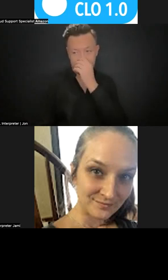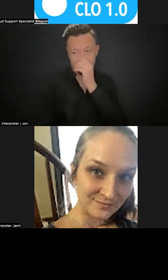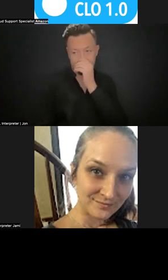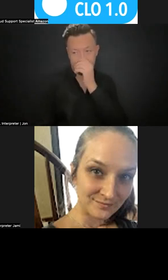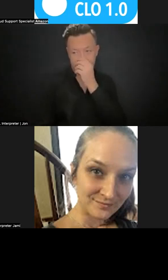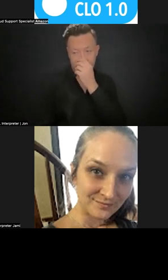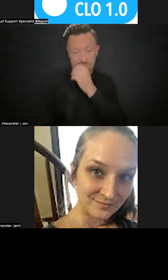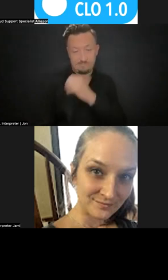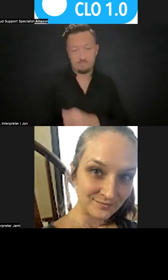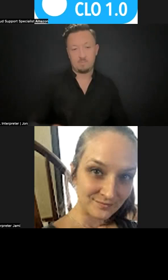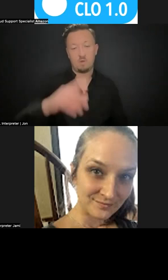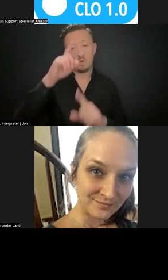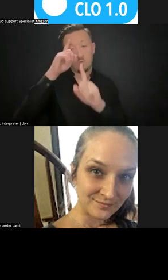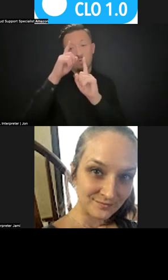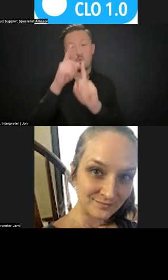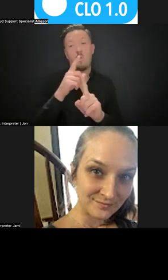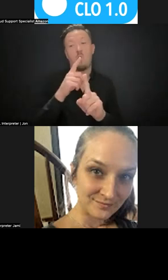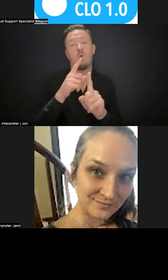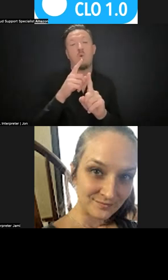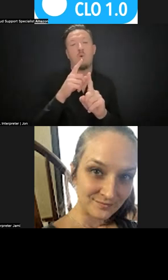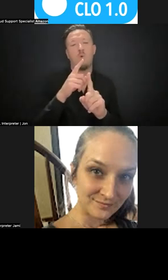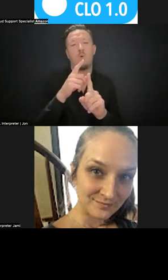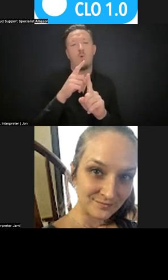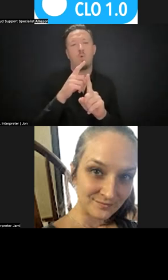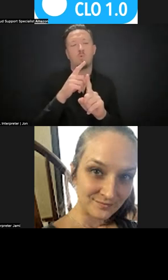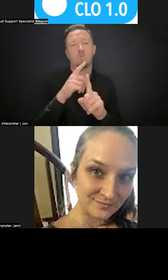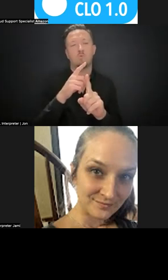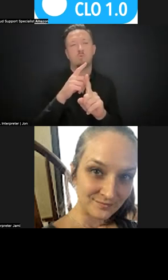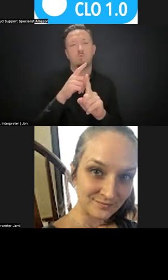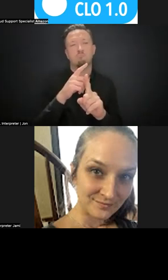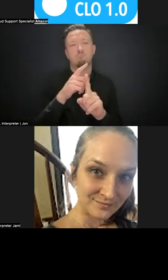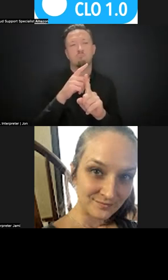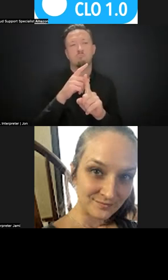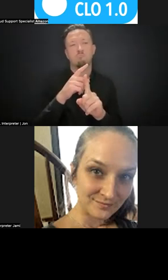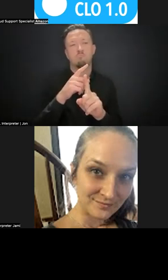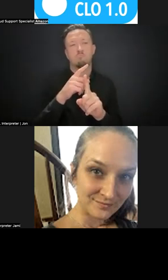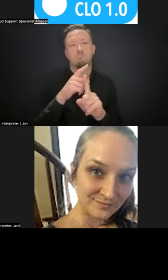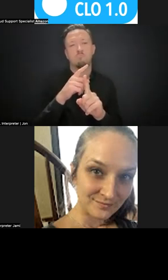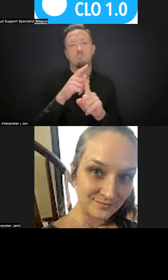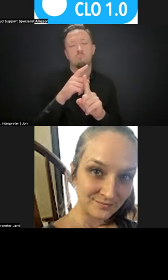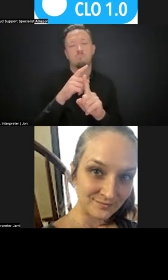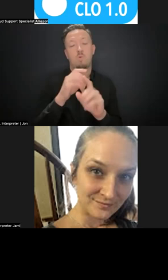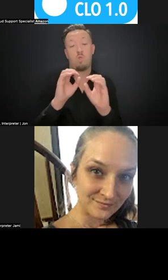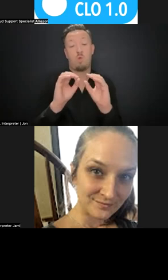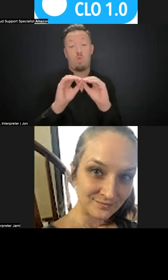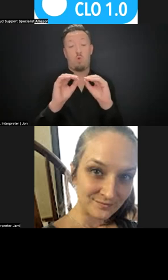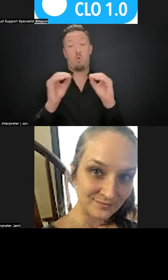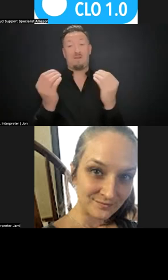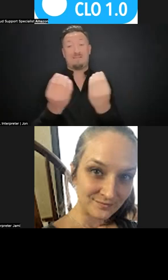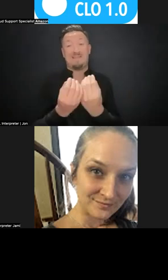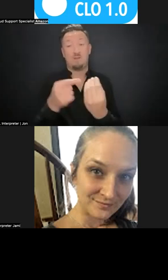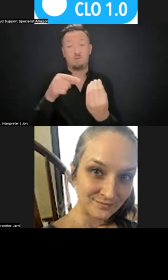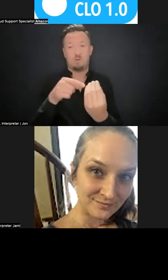So the goal is, you're saving the organization, you're providing lots of benefits for the